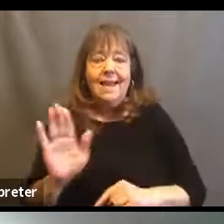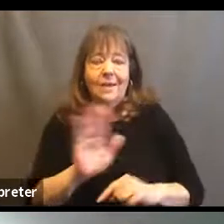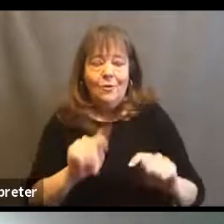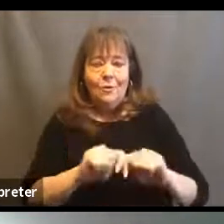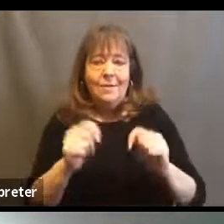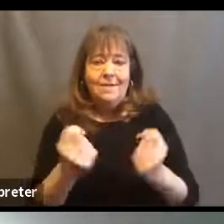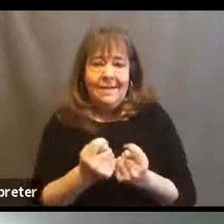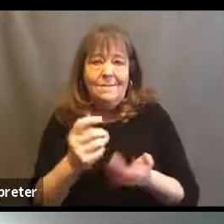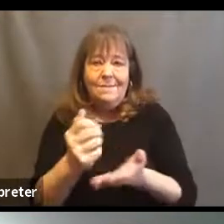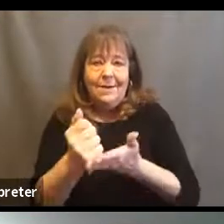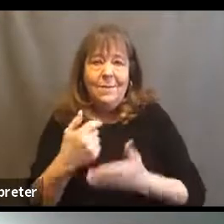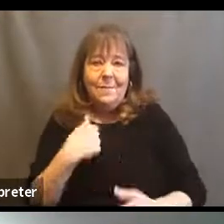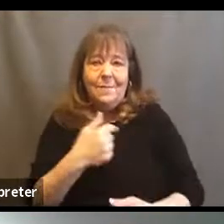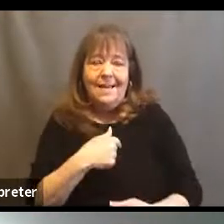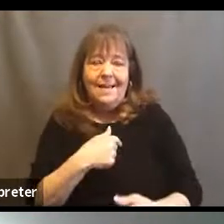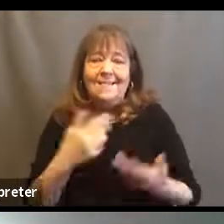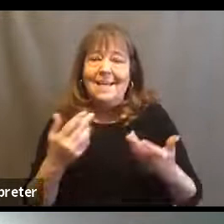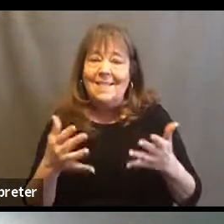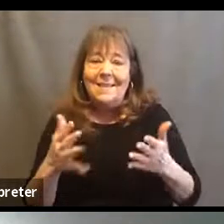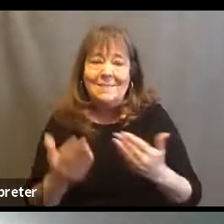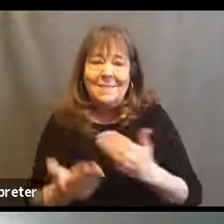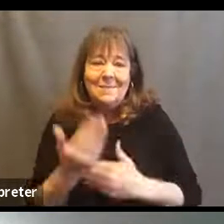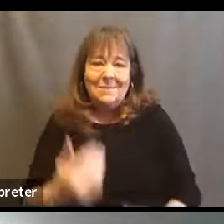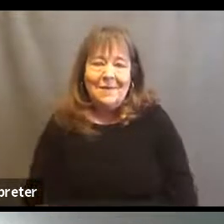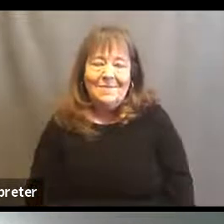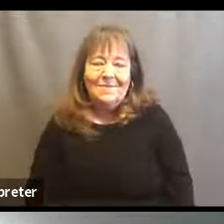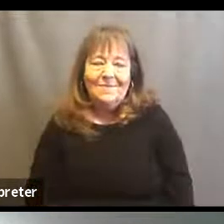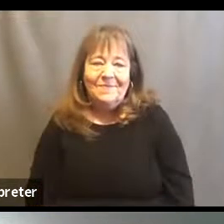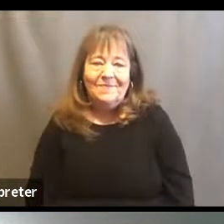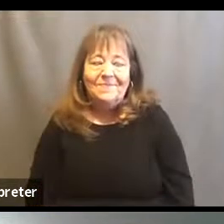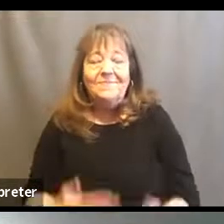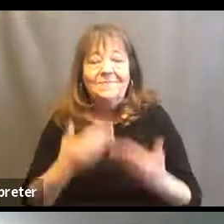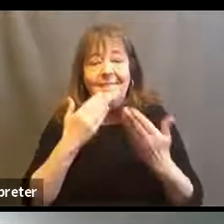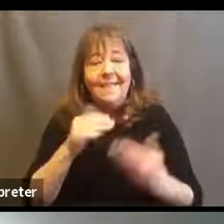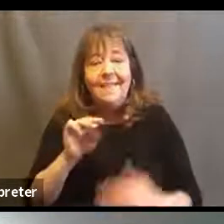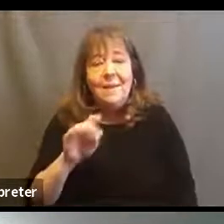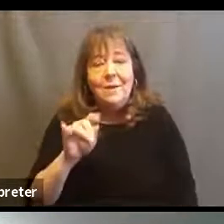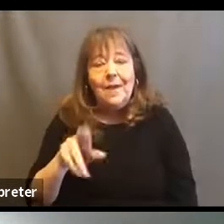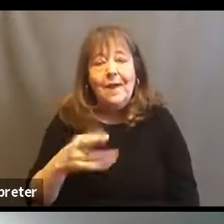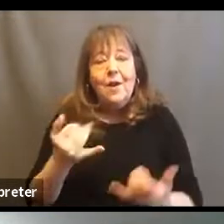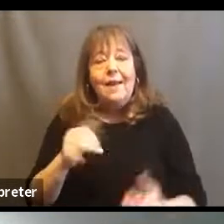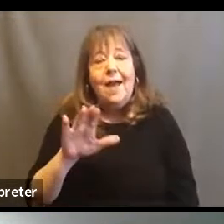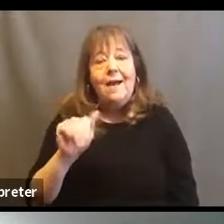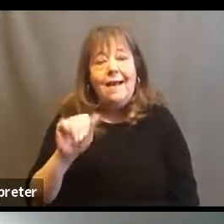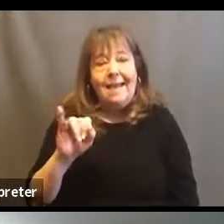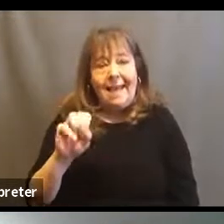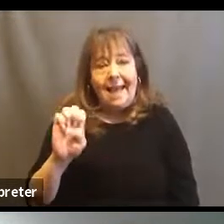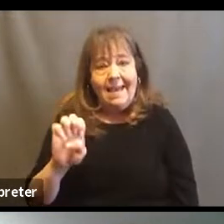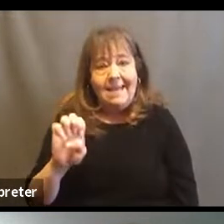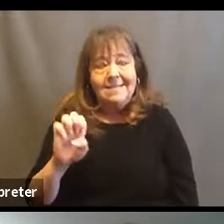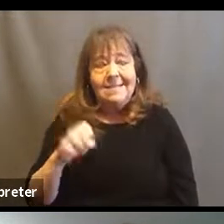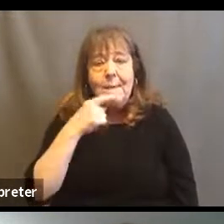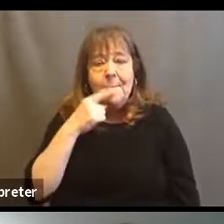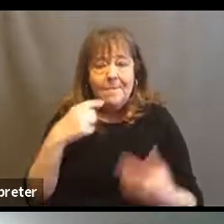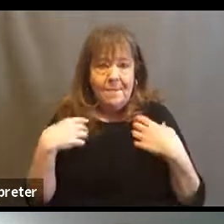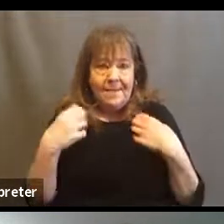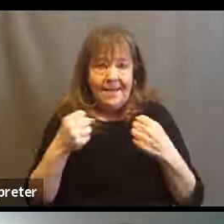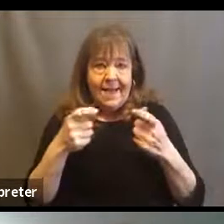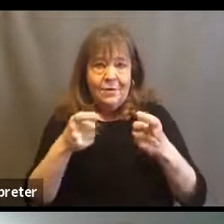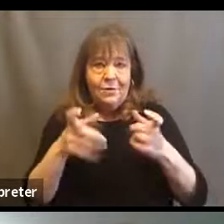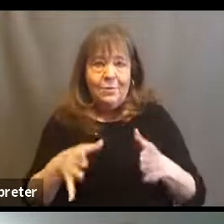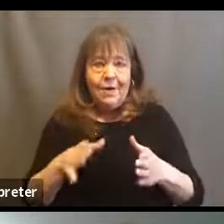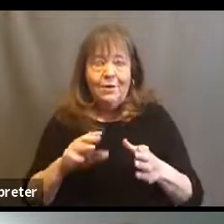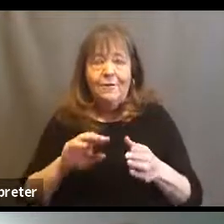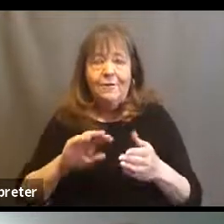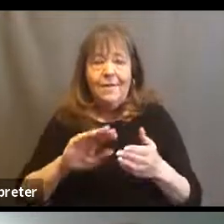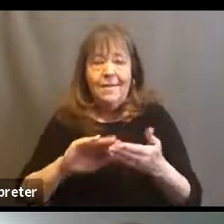this situation. That's what I have this morning, Dave. Thanks. Thank you, Mayor. Let's now go to Casey Stoughton, Public Health Director for the City of Amarillo. Casey,